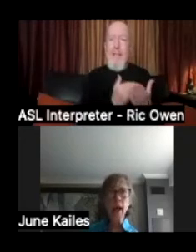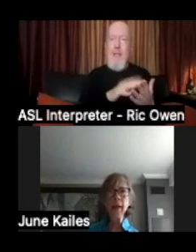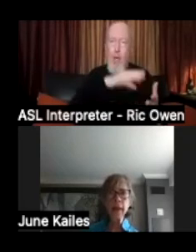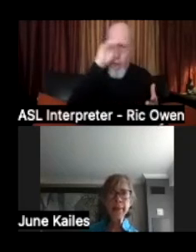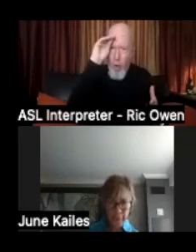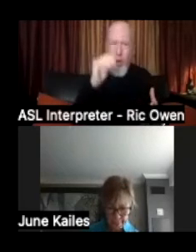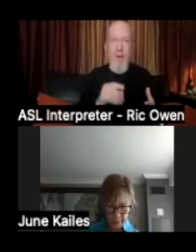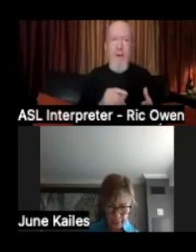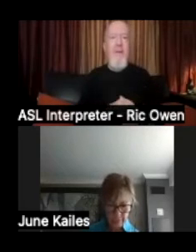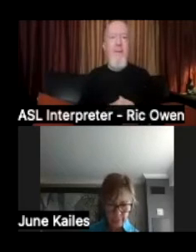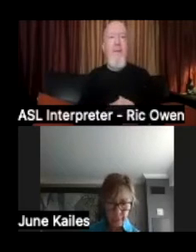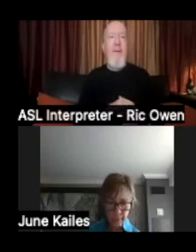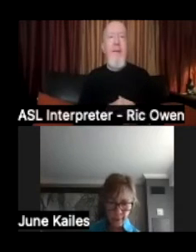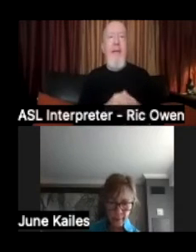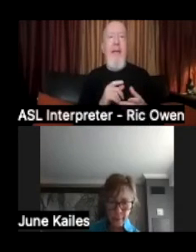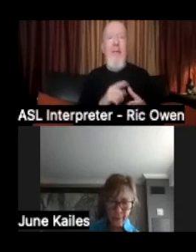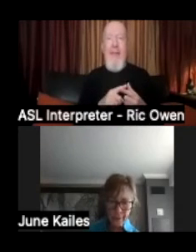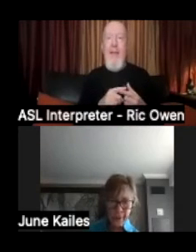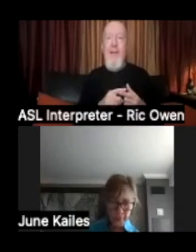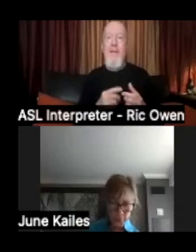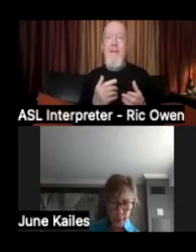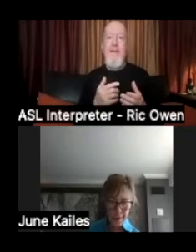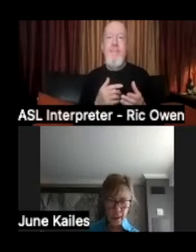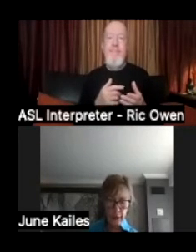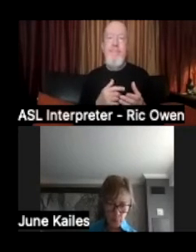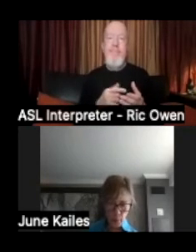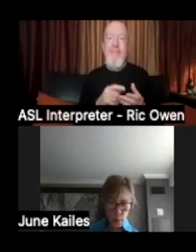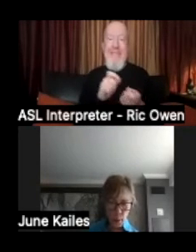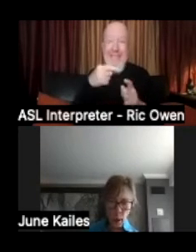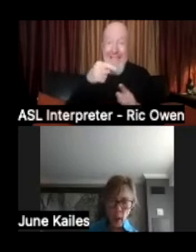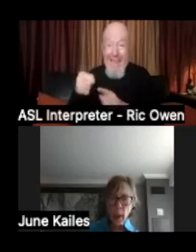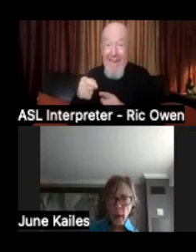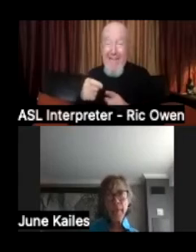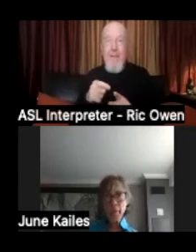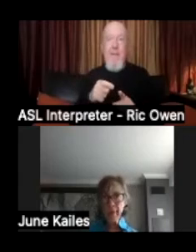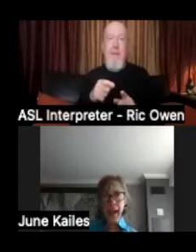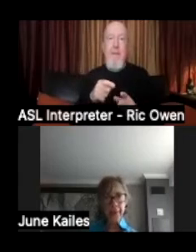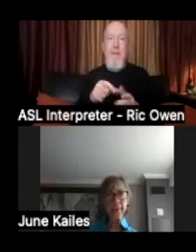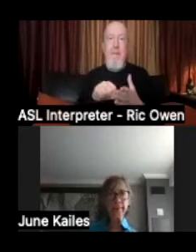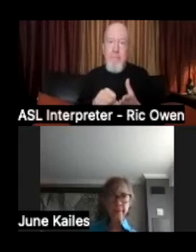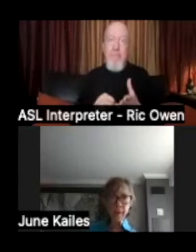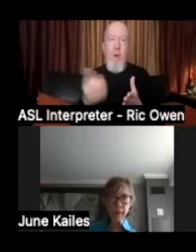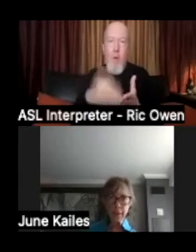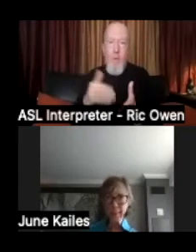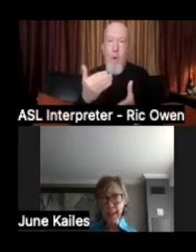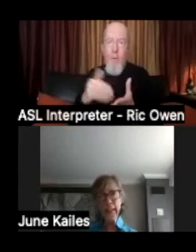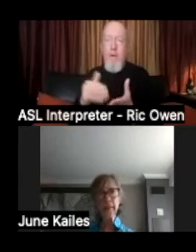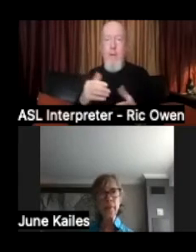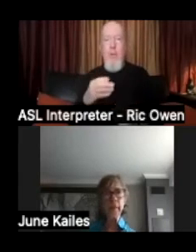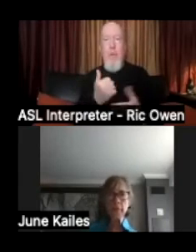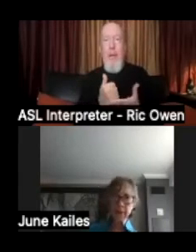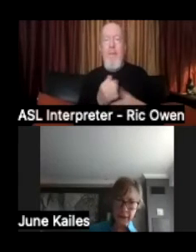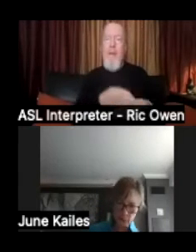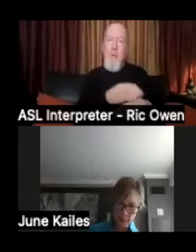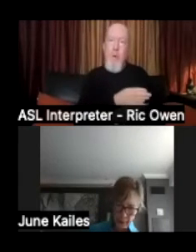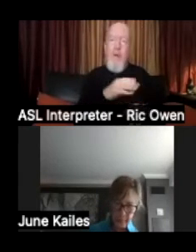lesson details to really strengthen our support of people with access and functional needs and